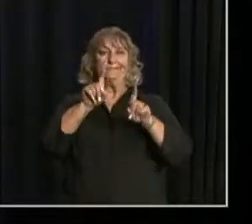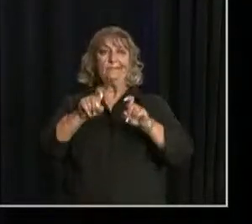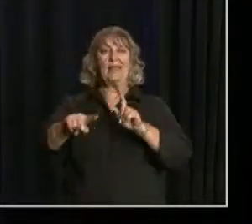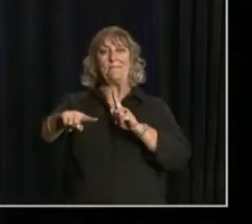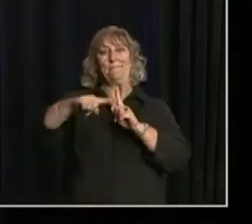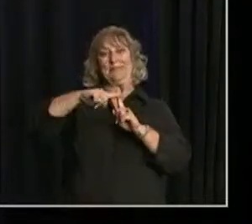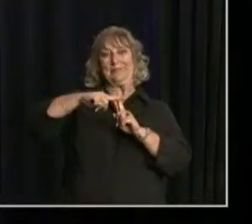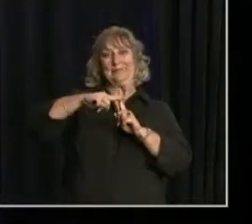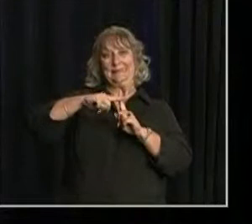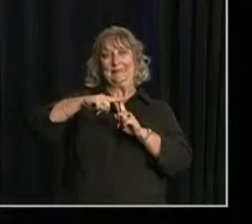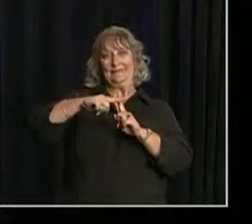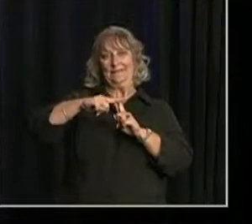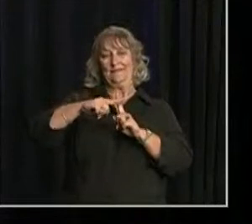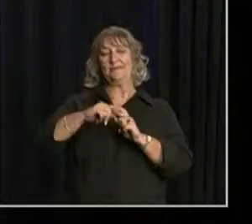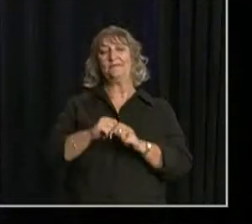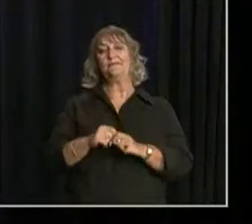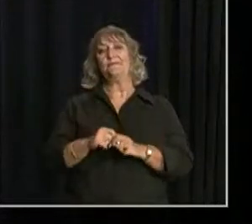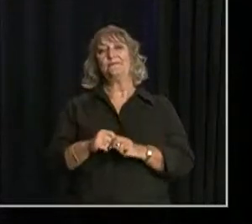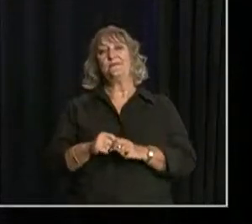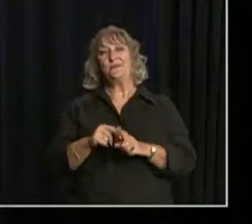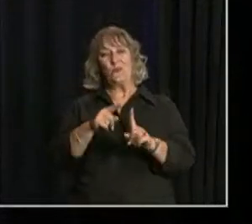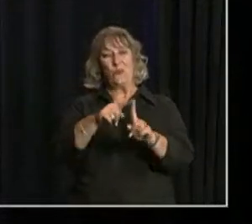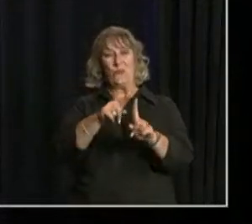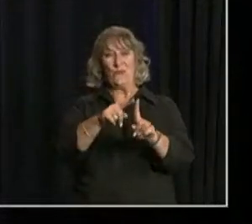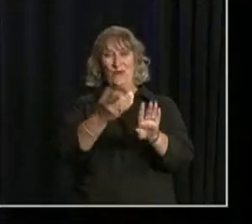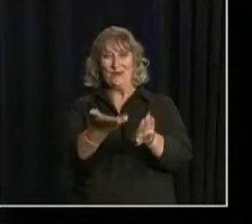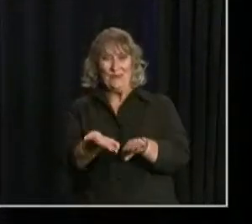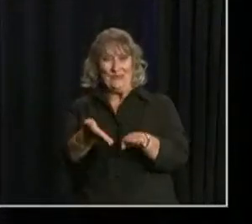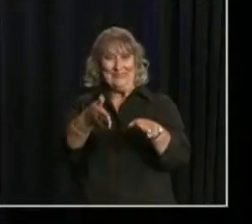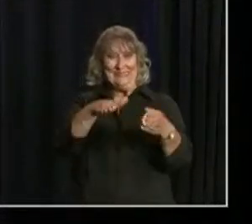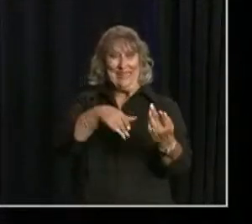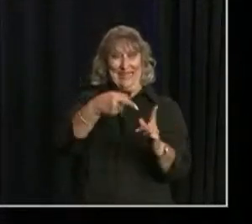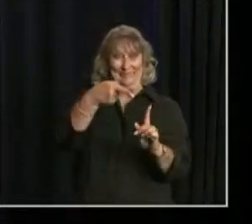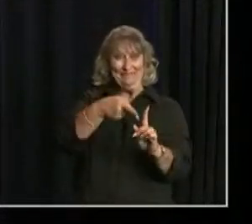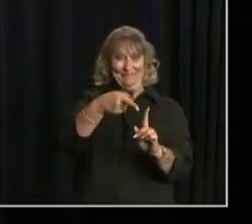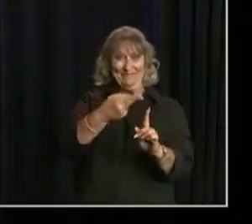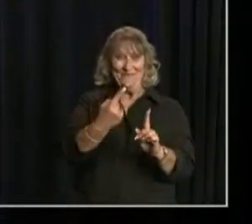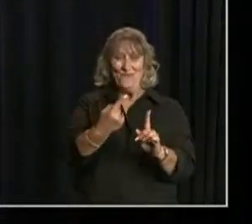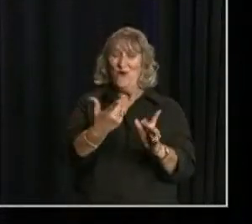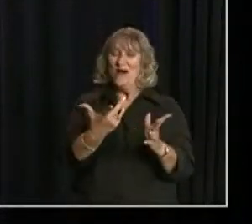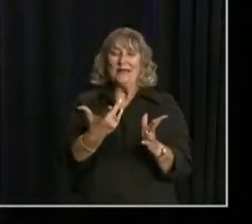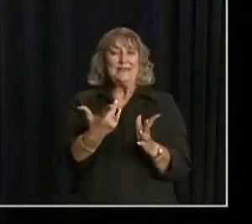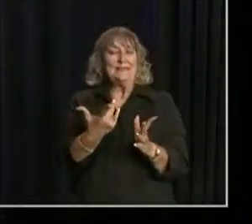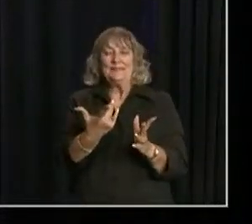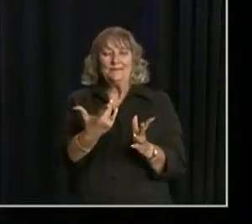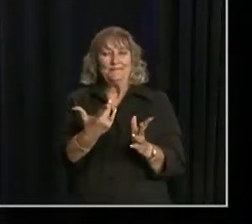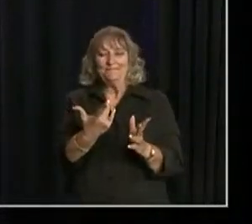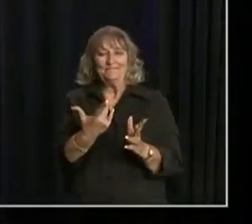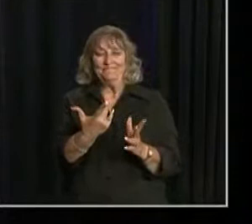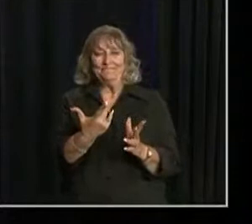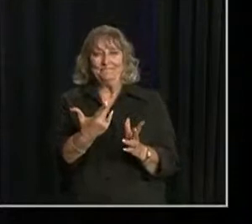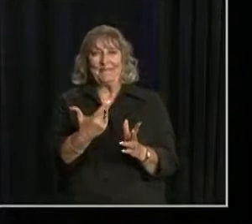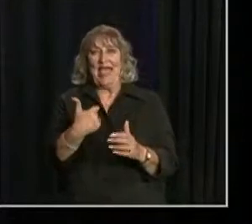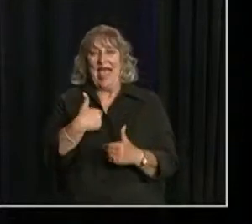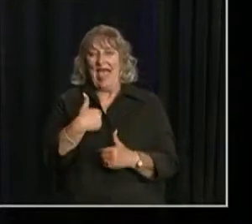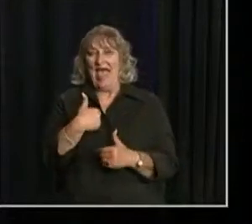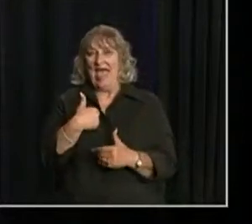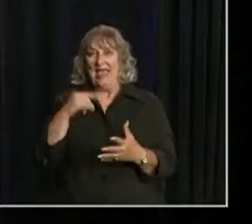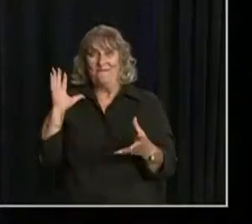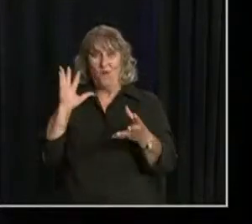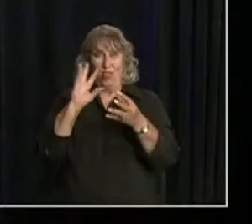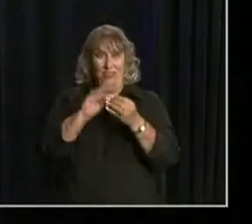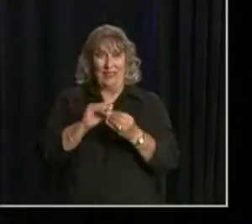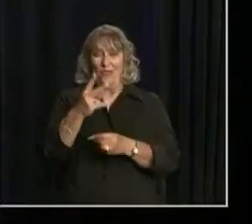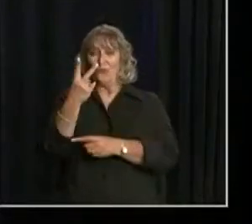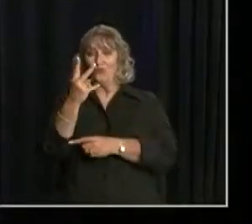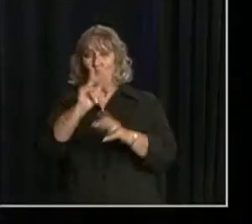that particular incident is pretty isolated. I think it was a cumulative number of what I've got is 2 deaths at